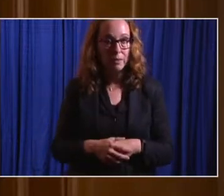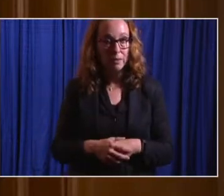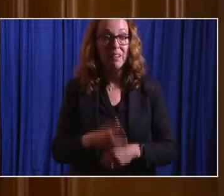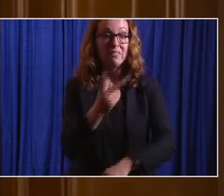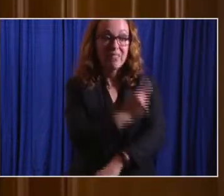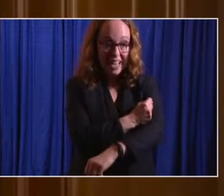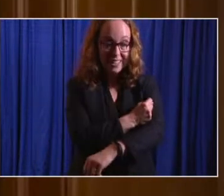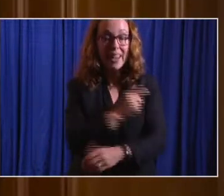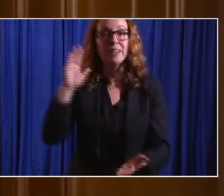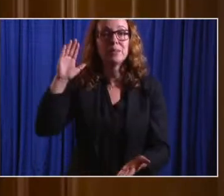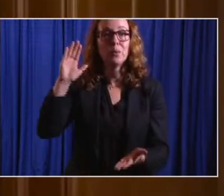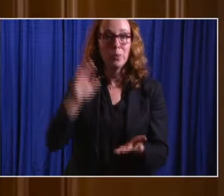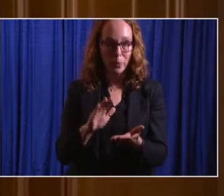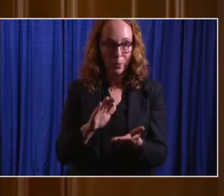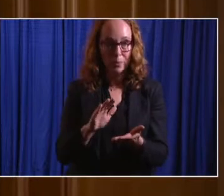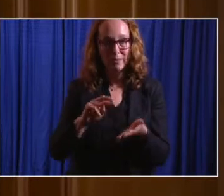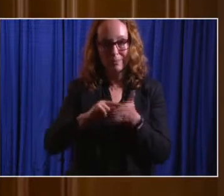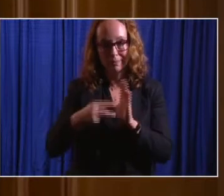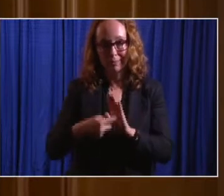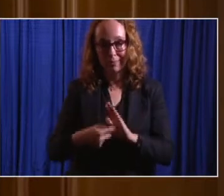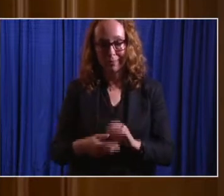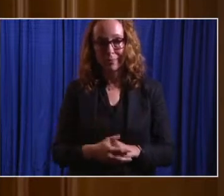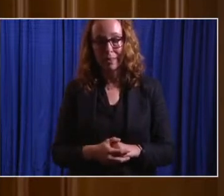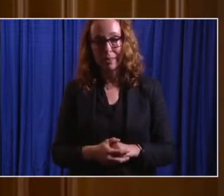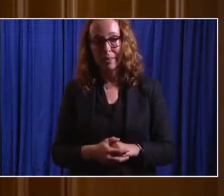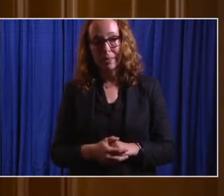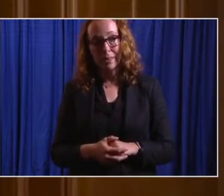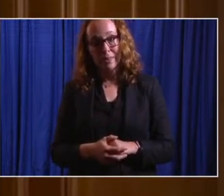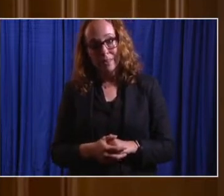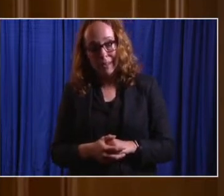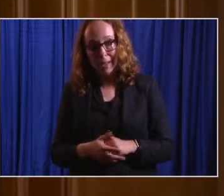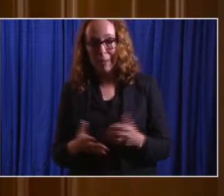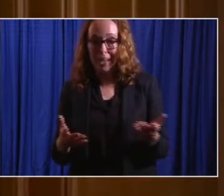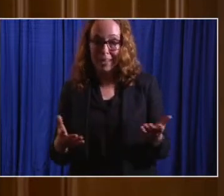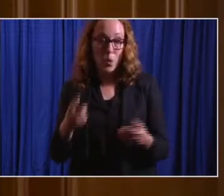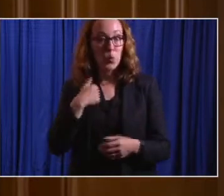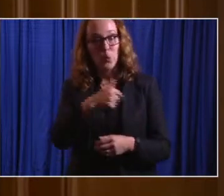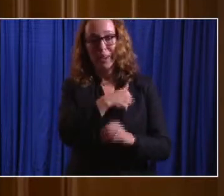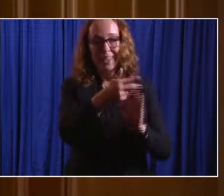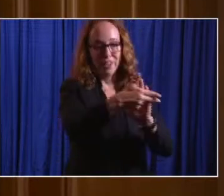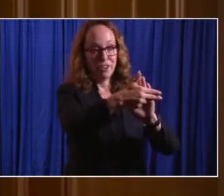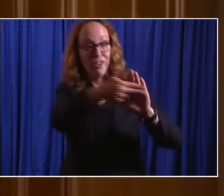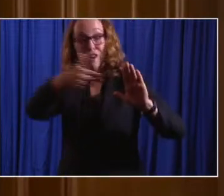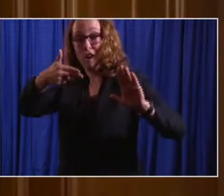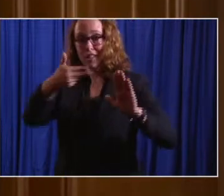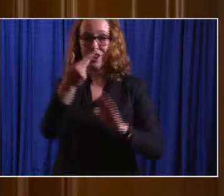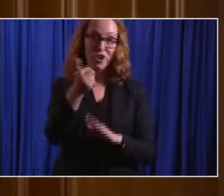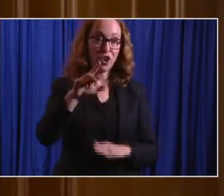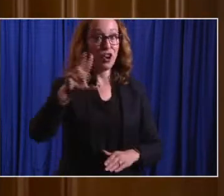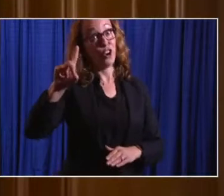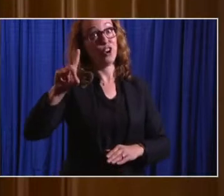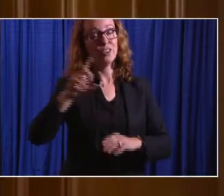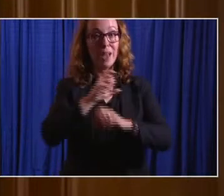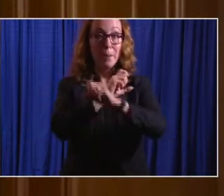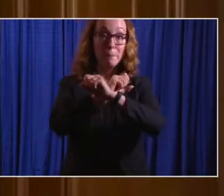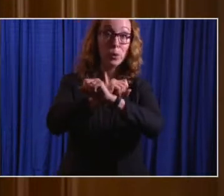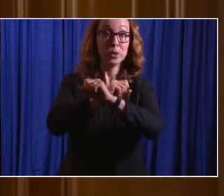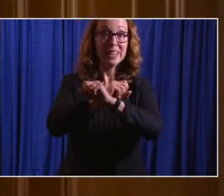down. Is there a magical point at which we call it herd immunity and it goes away? I don't